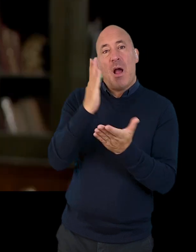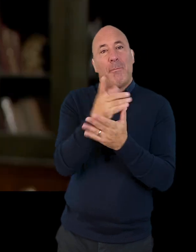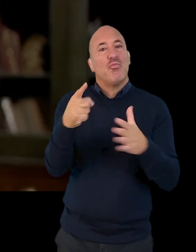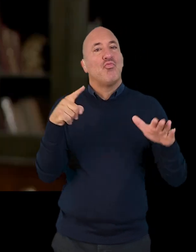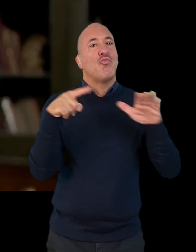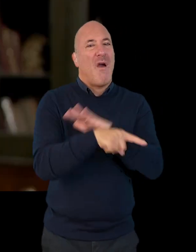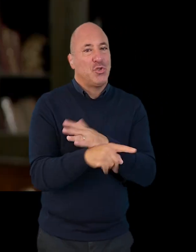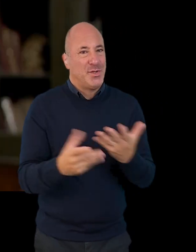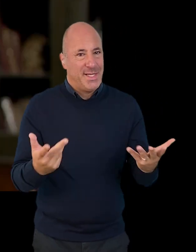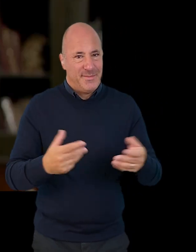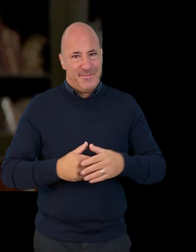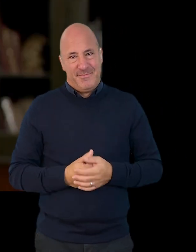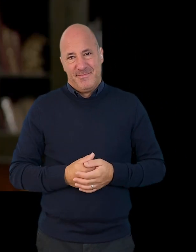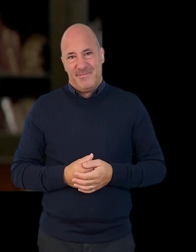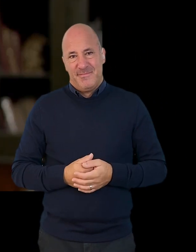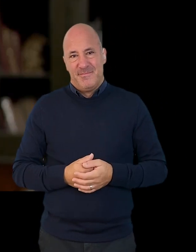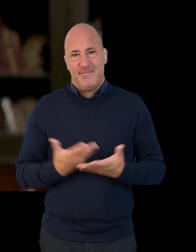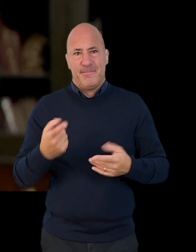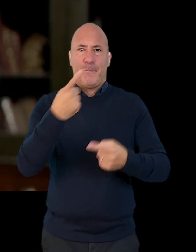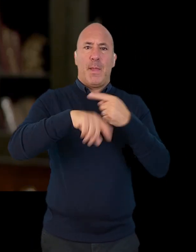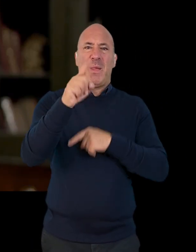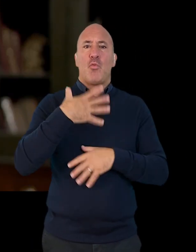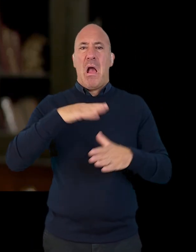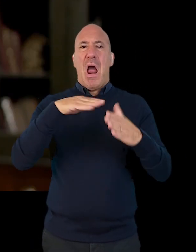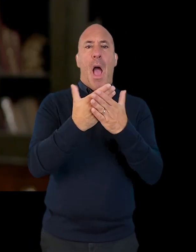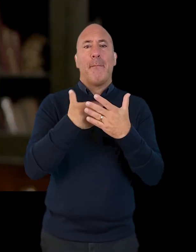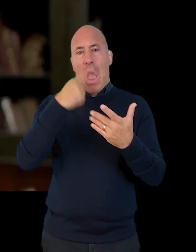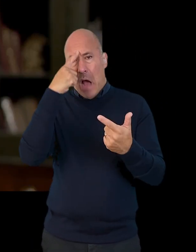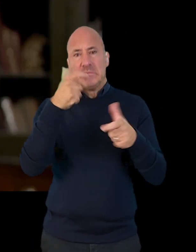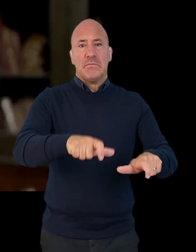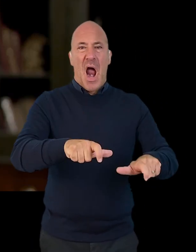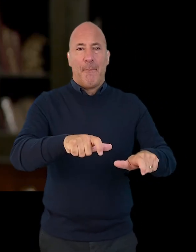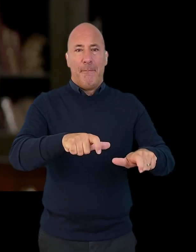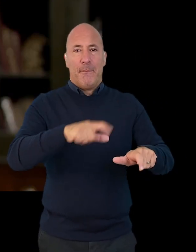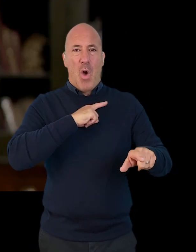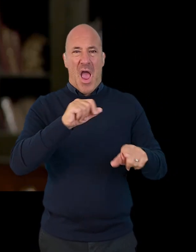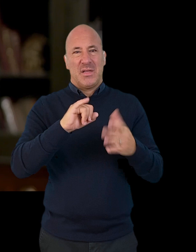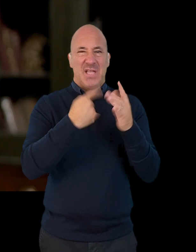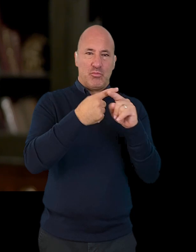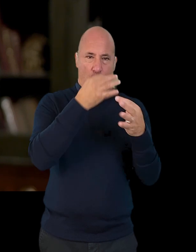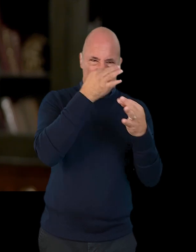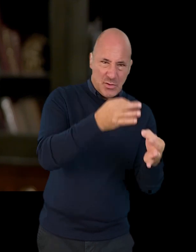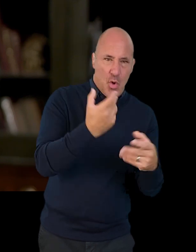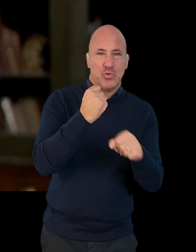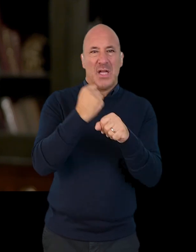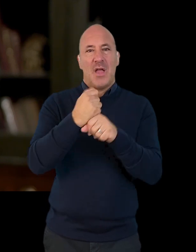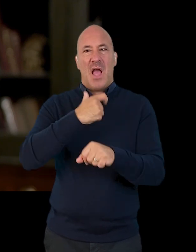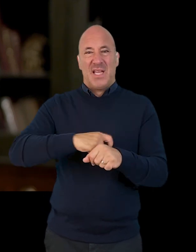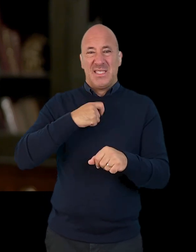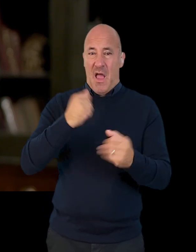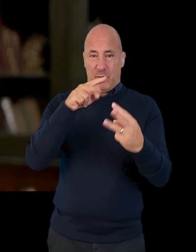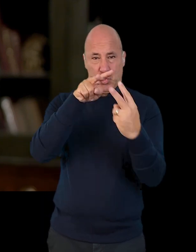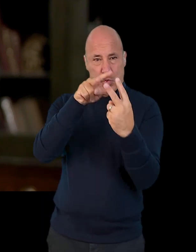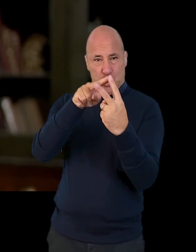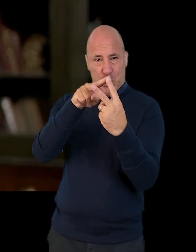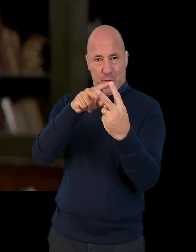now. For people who claim asylum on the basis of their sexual orientation and gender identity, there are two main things that they need to